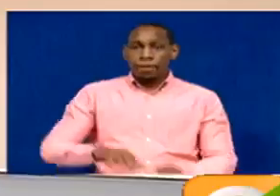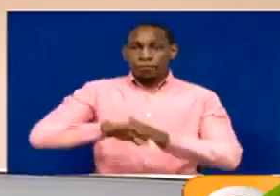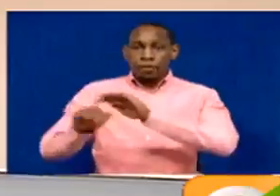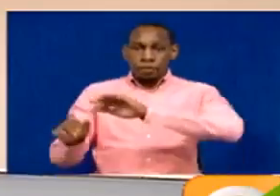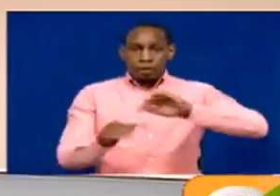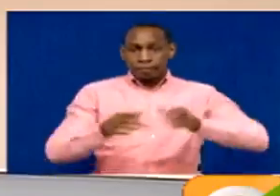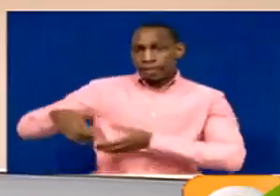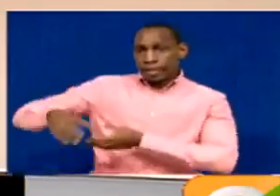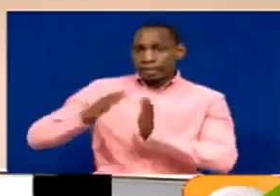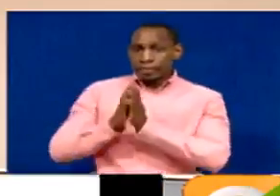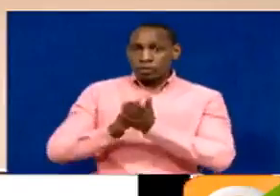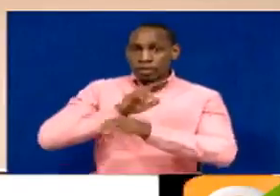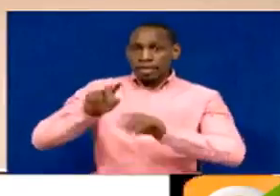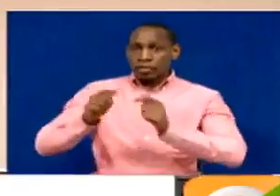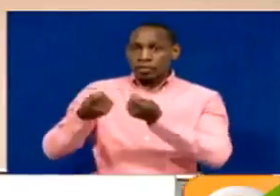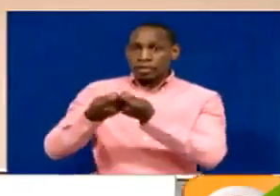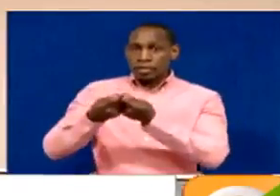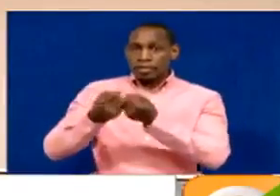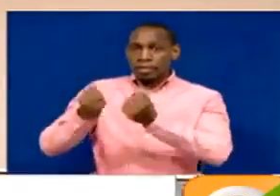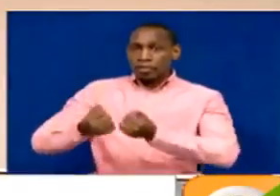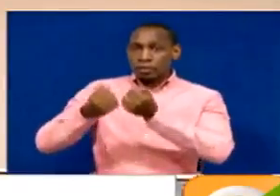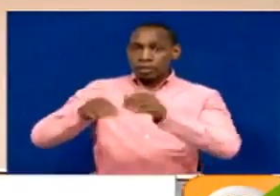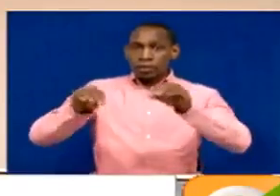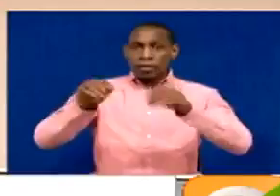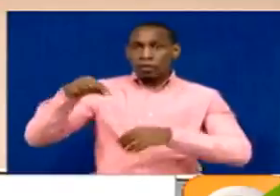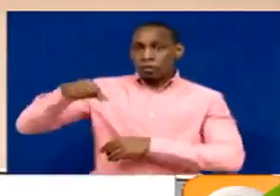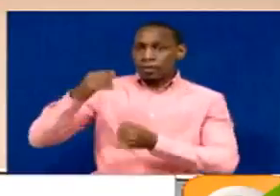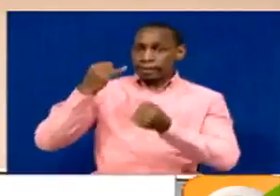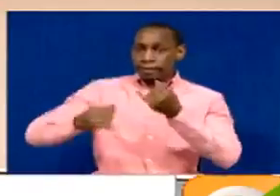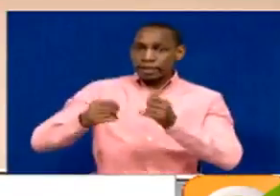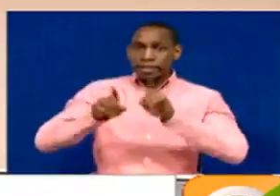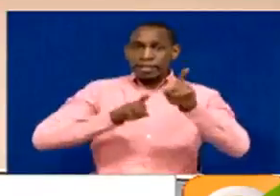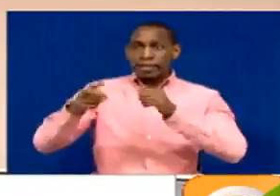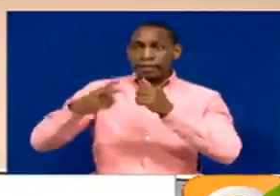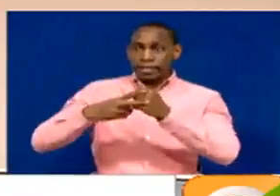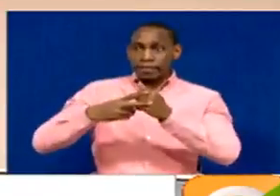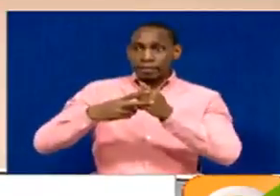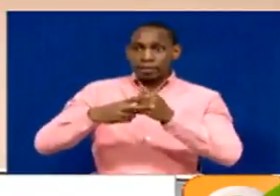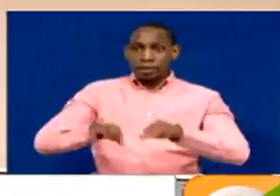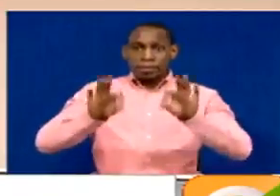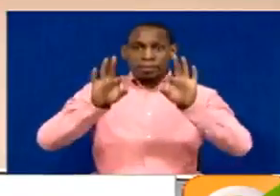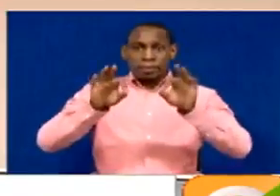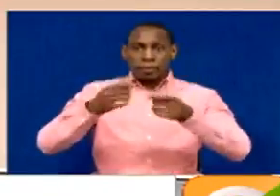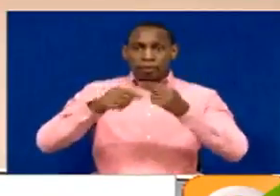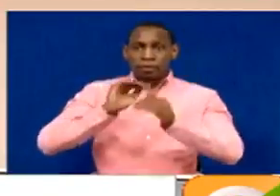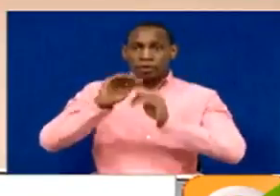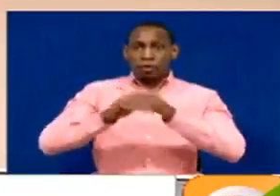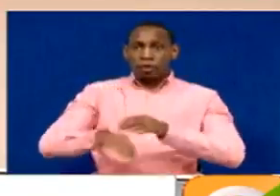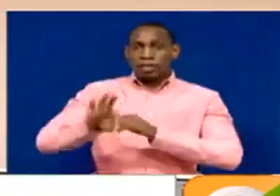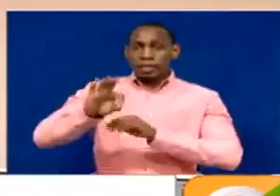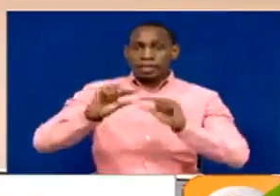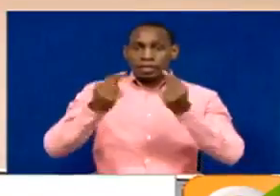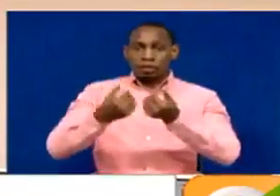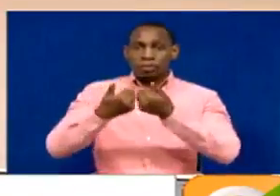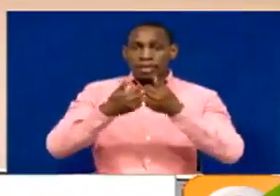From football, let's focus on rugby, where the national team, Shujaa, sailed through to the quarterfinal of the Safari Sevens in emphatic fashion, winning all their three